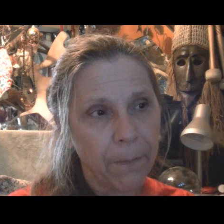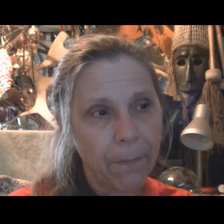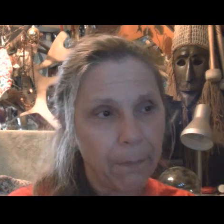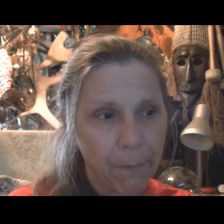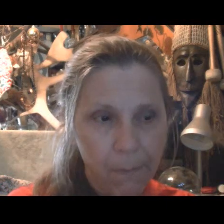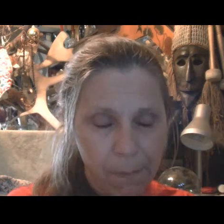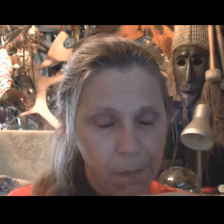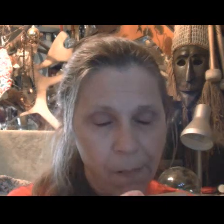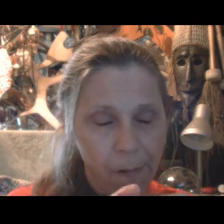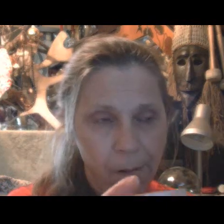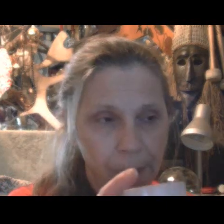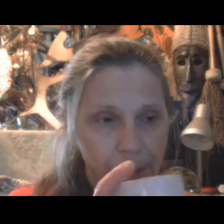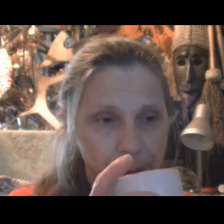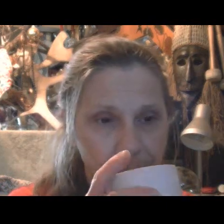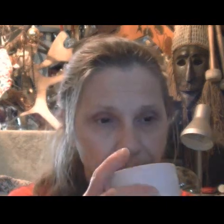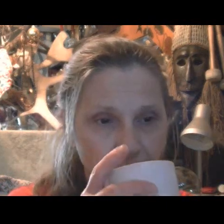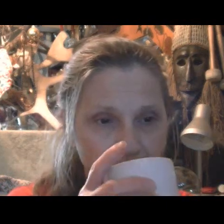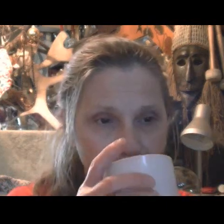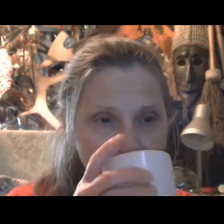Anyway,